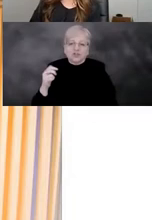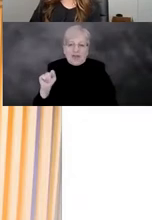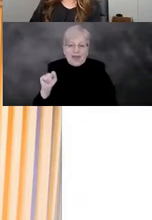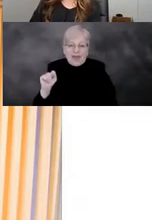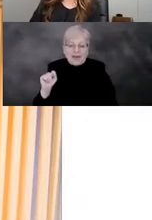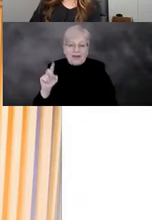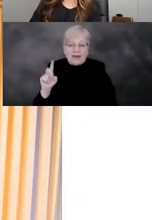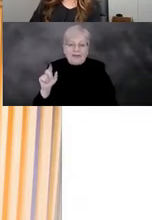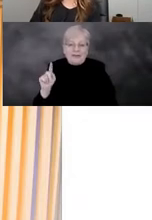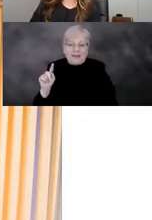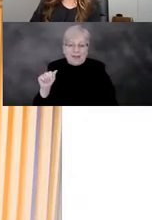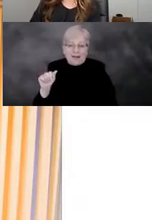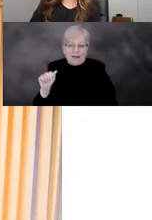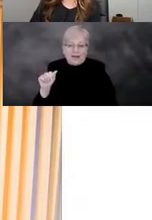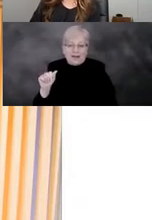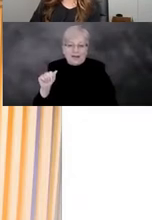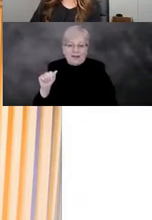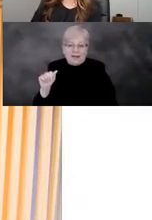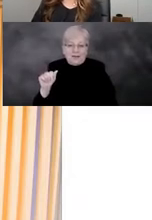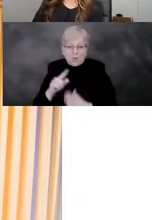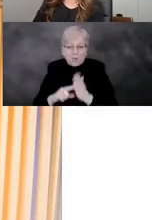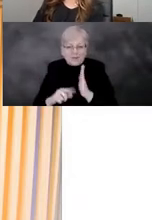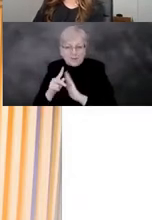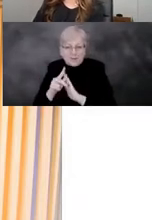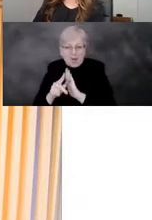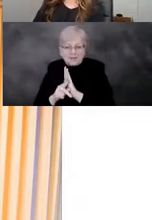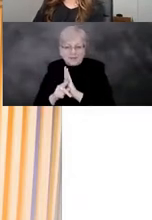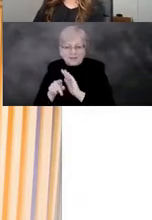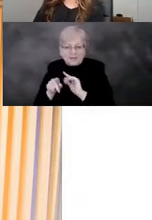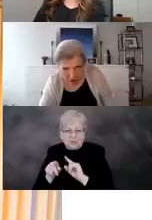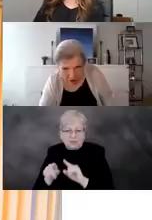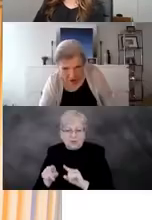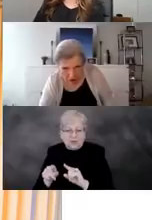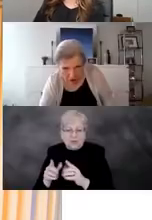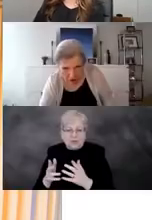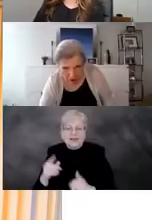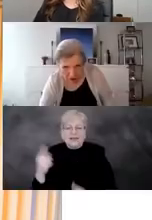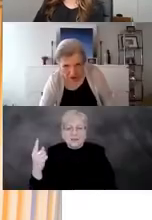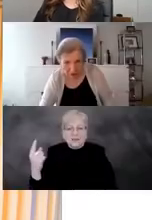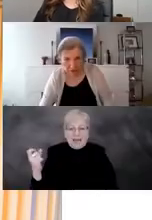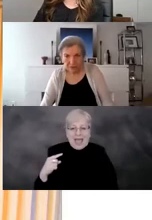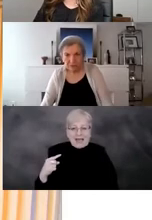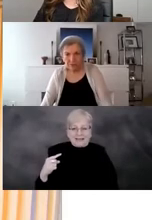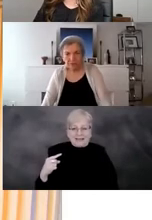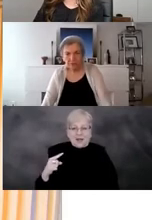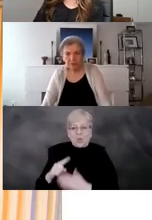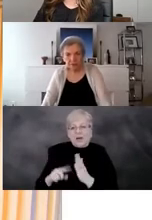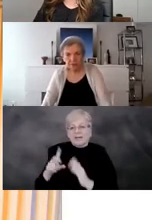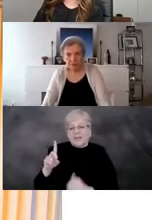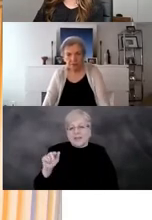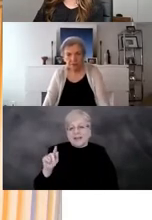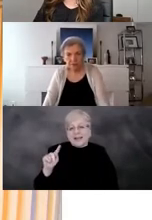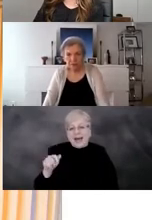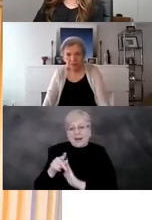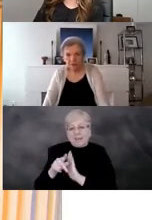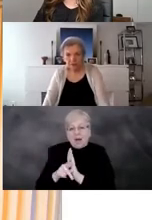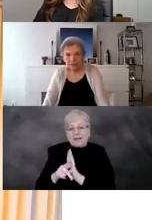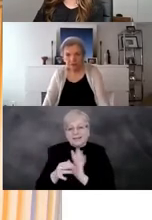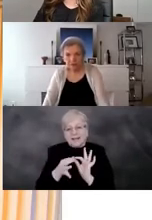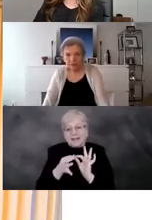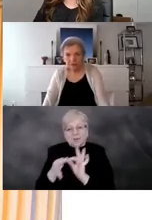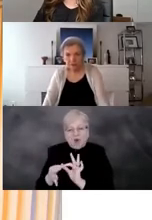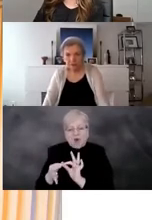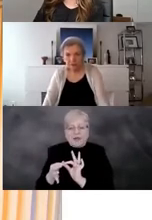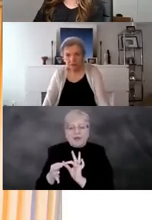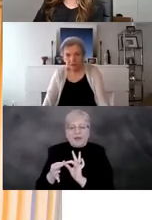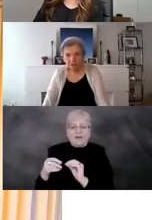The data policy? Yes. Uh, someone is asking what is the data policy regarding chats or video